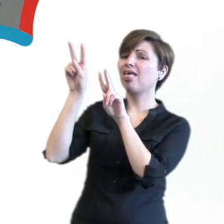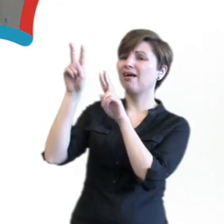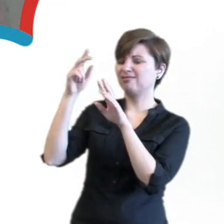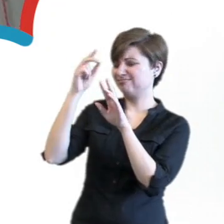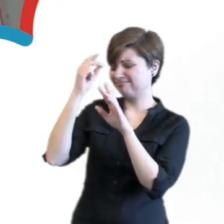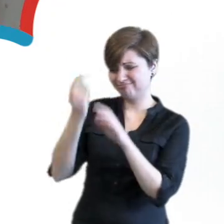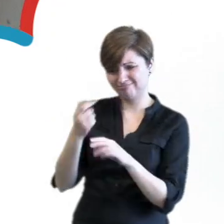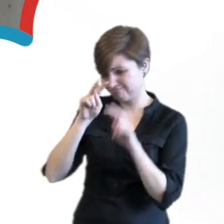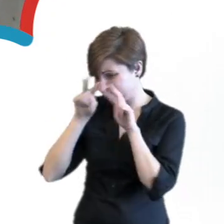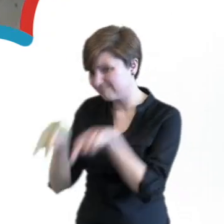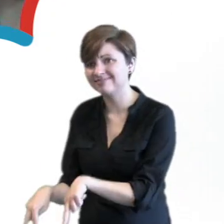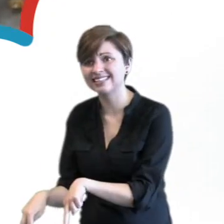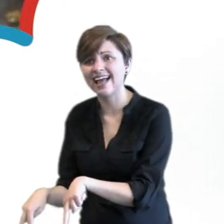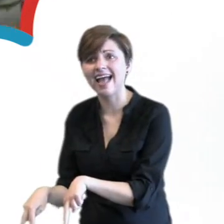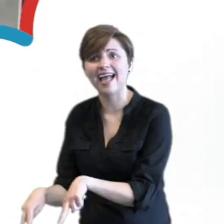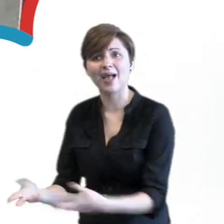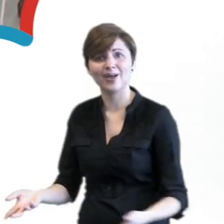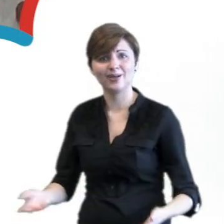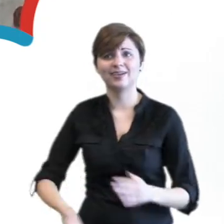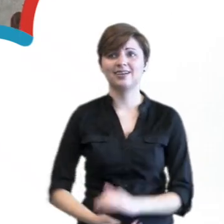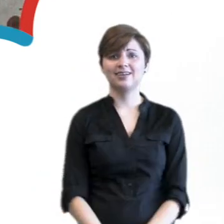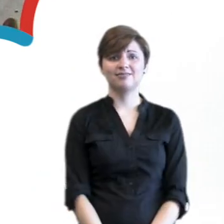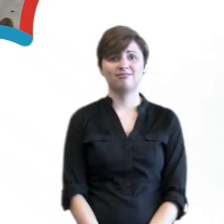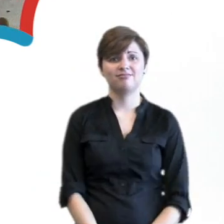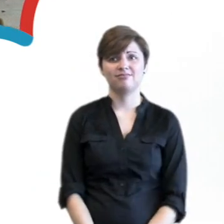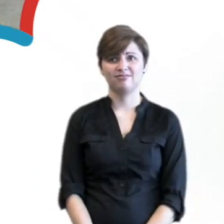ahead, but they're very rare they look down.